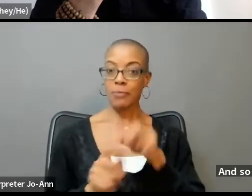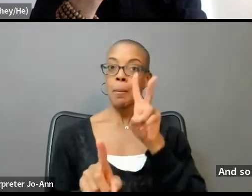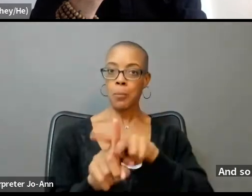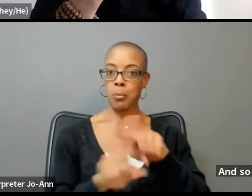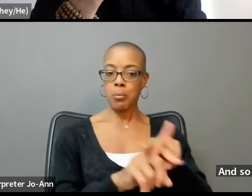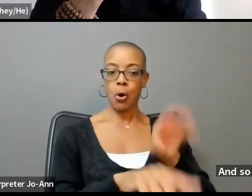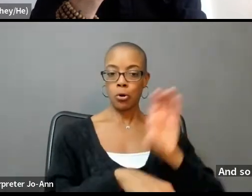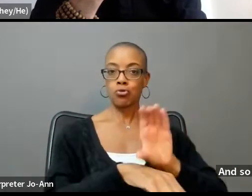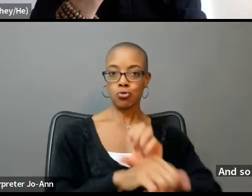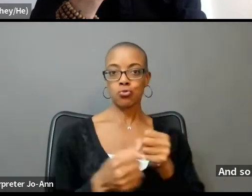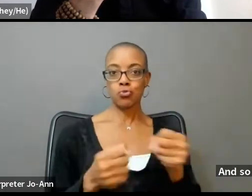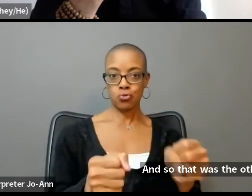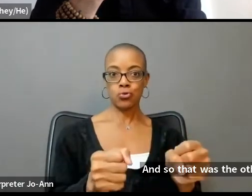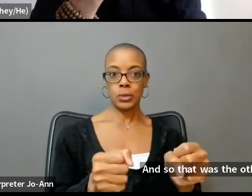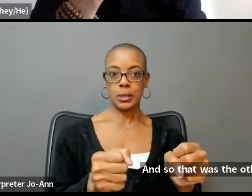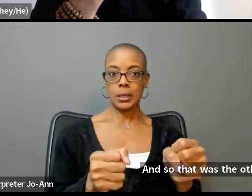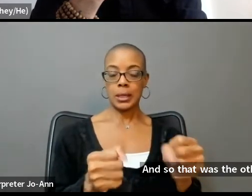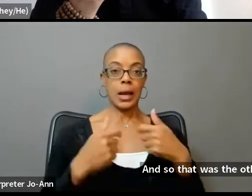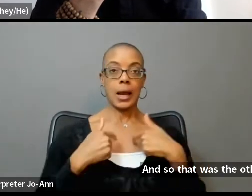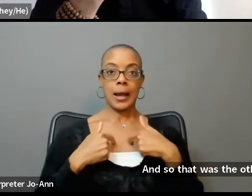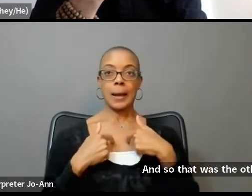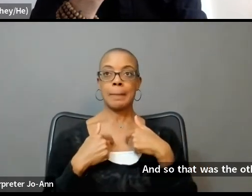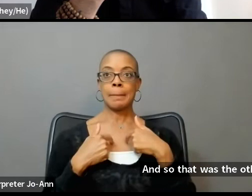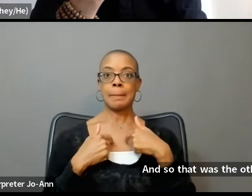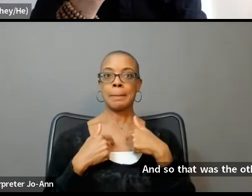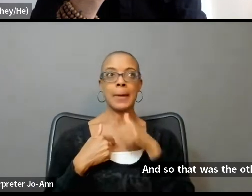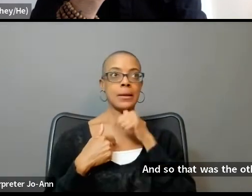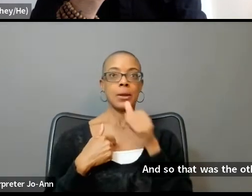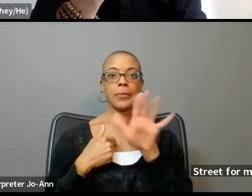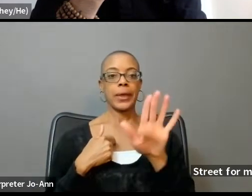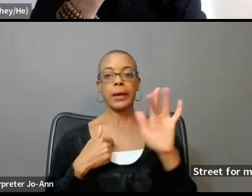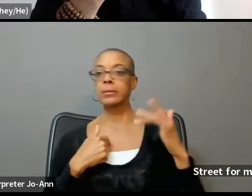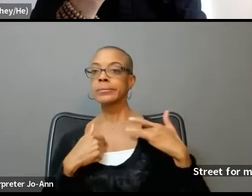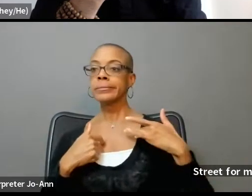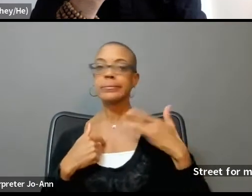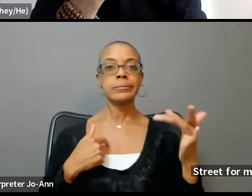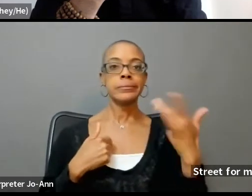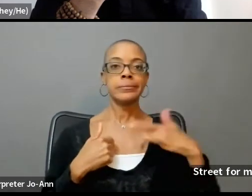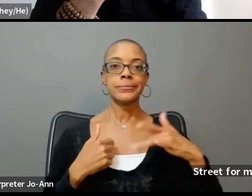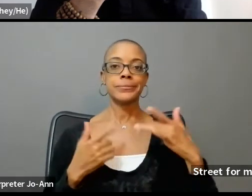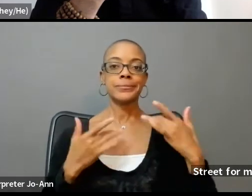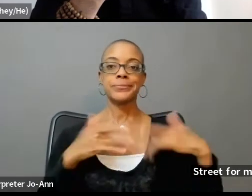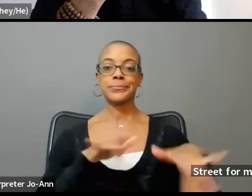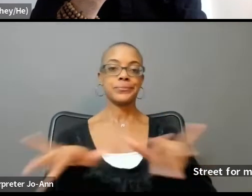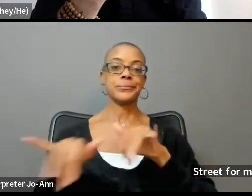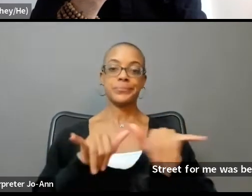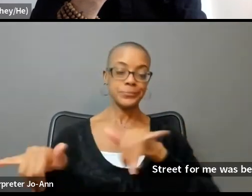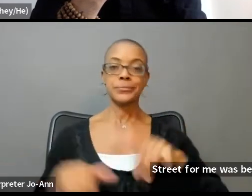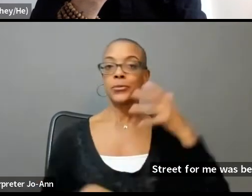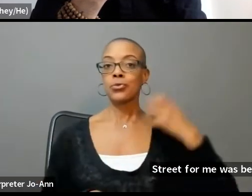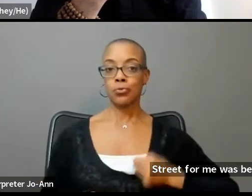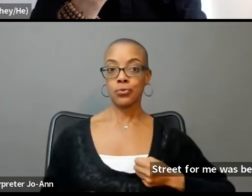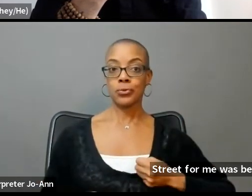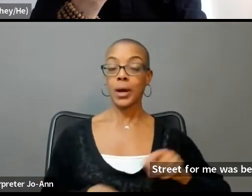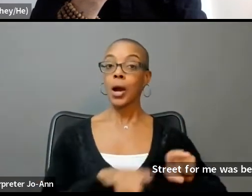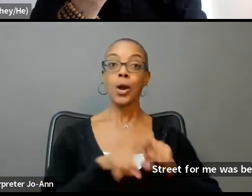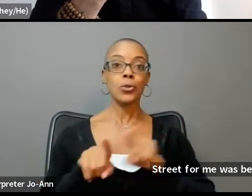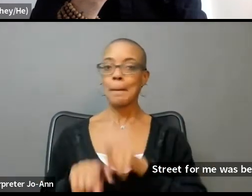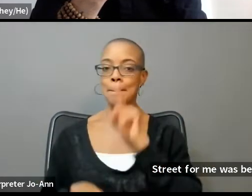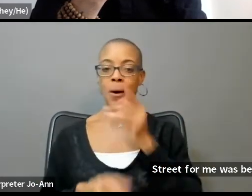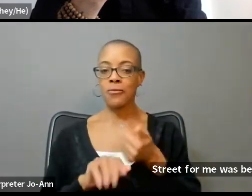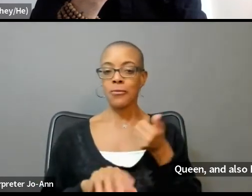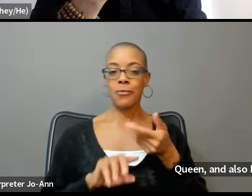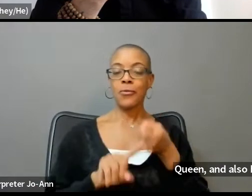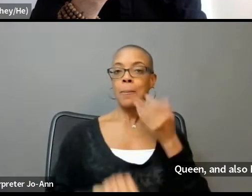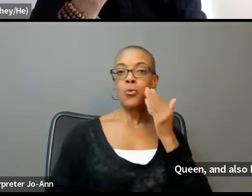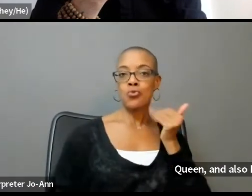was because of, I'm not their typical drag queen. And also because I'm not of Caribbean descent, and I'm